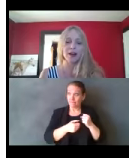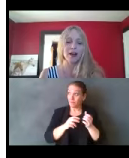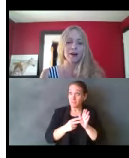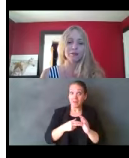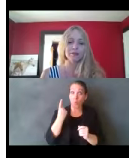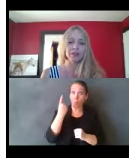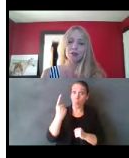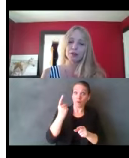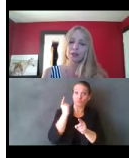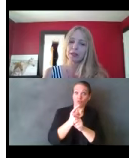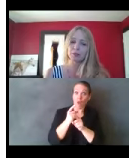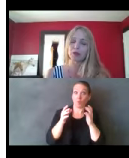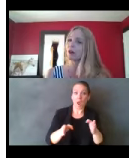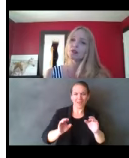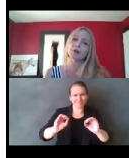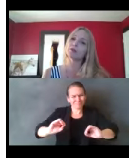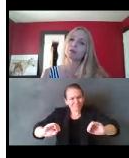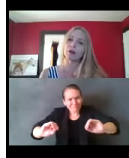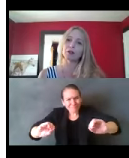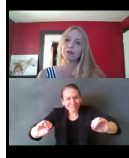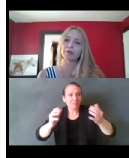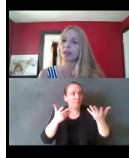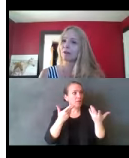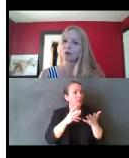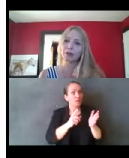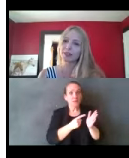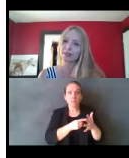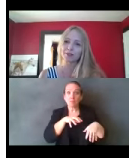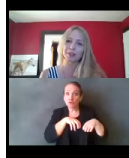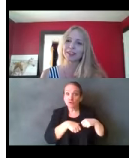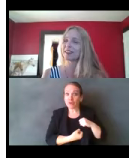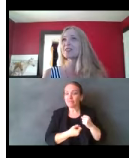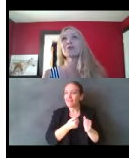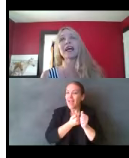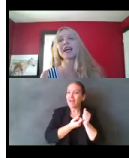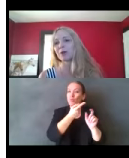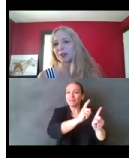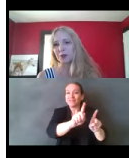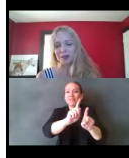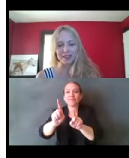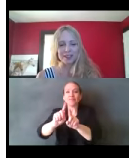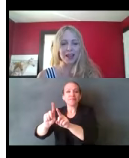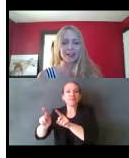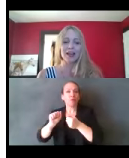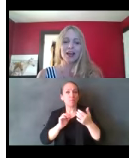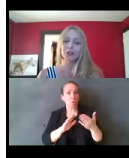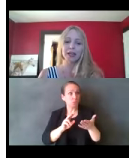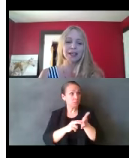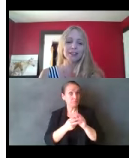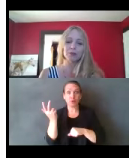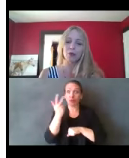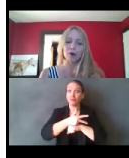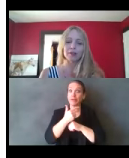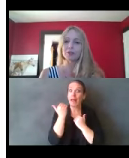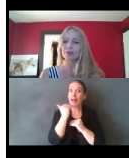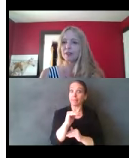okay. There can be prolonged grief or longer grief, and everyone does it differently, and that's okay. I want to normalize that. And you can